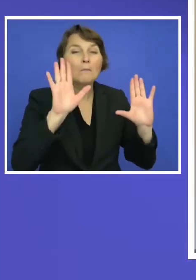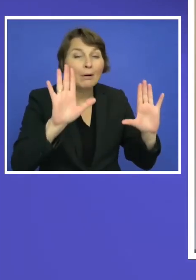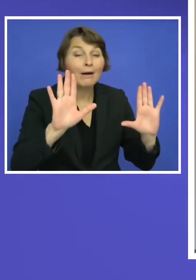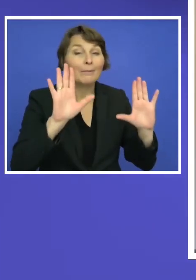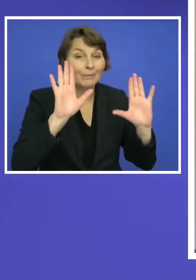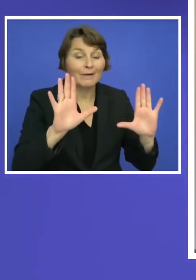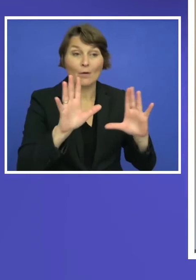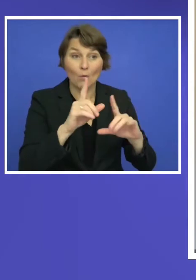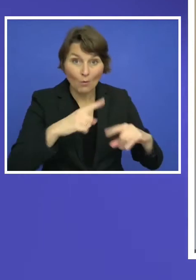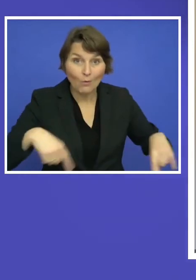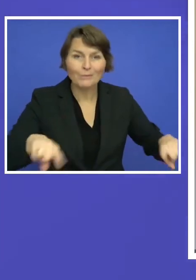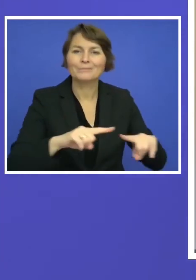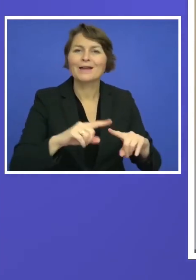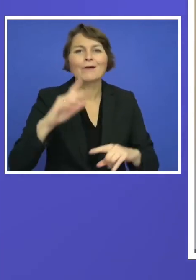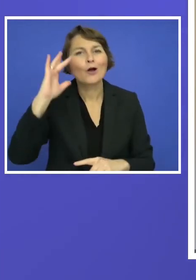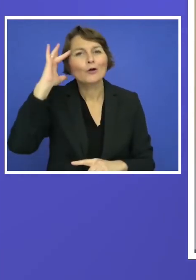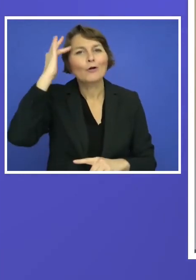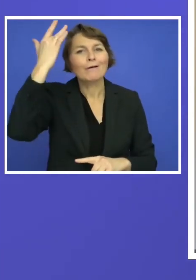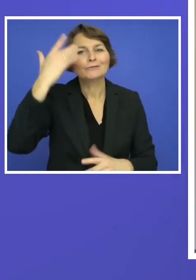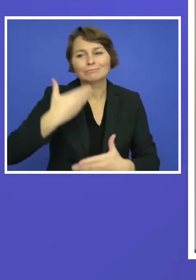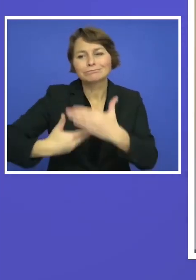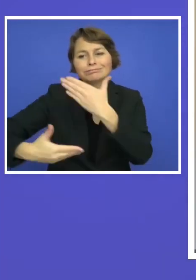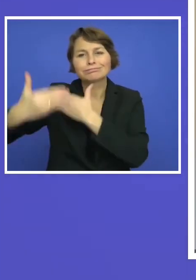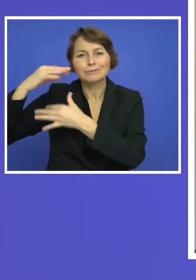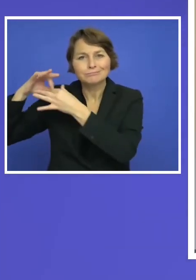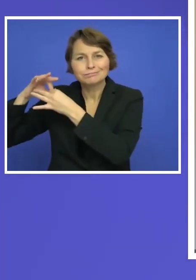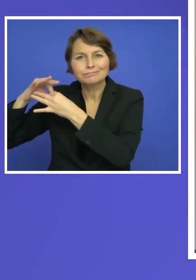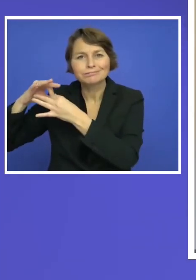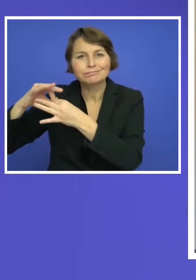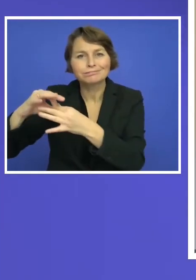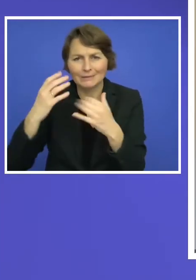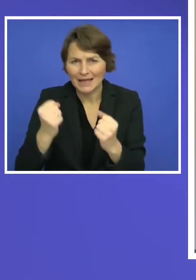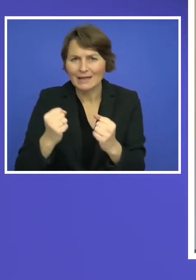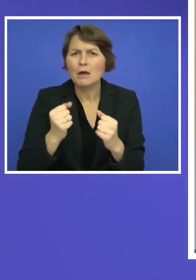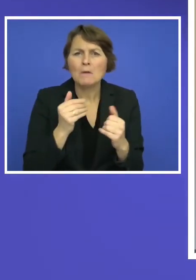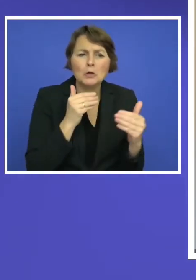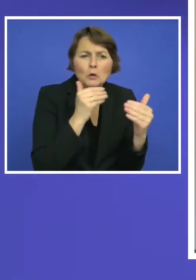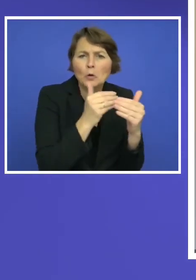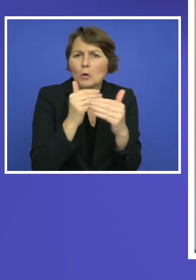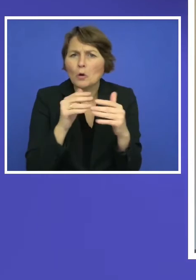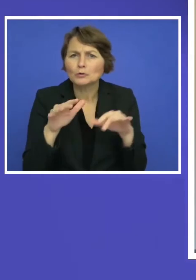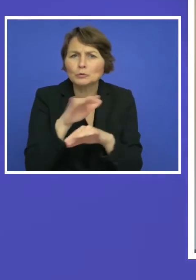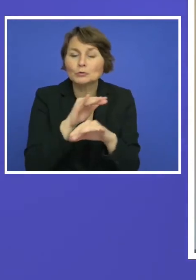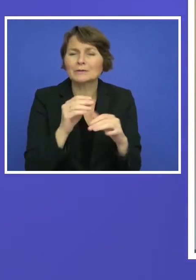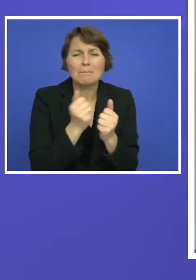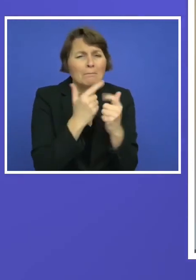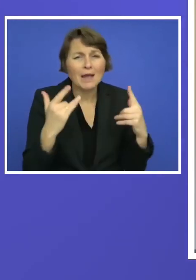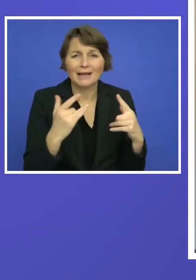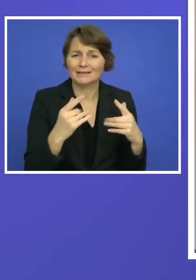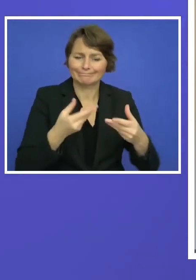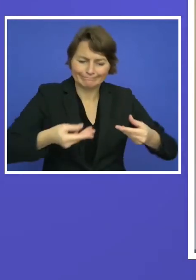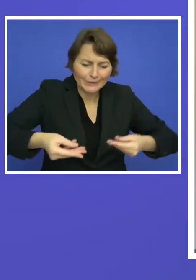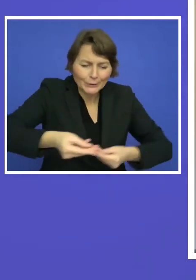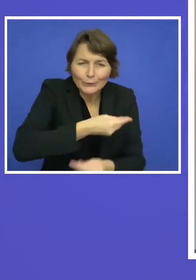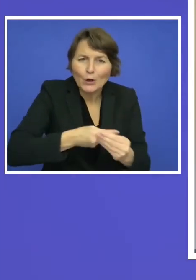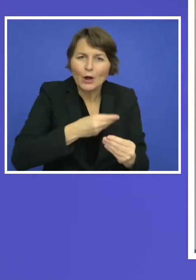we have the vicinity of the countries, a lot of political and economic links around the Mediterranean